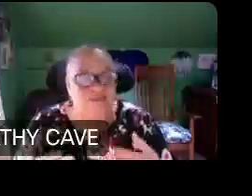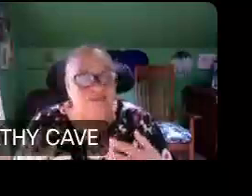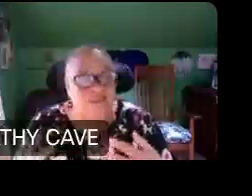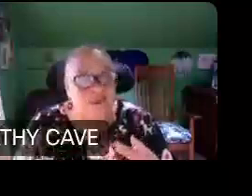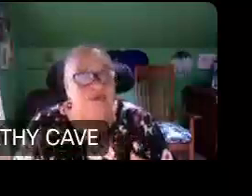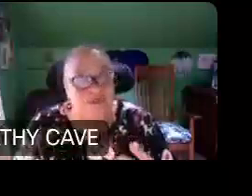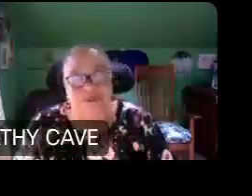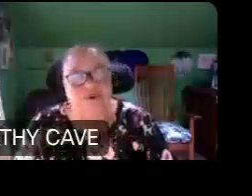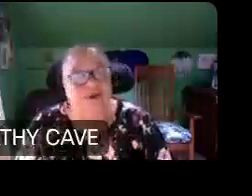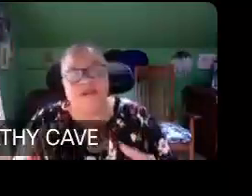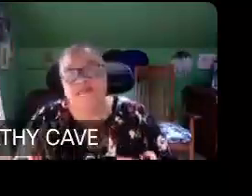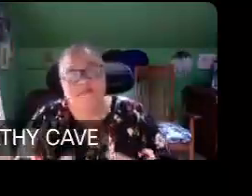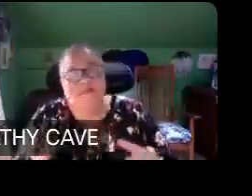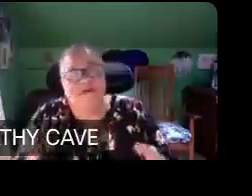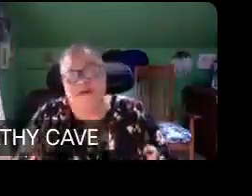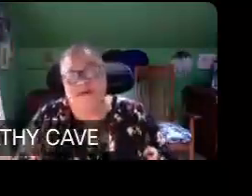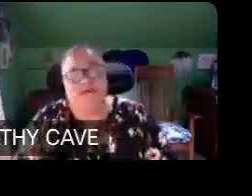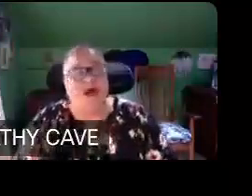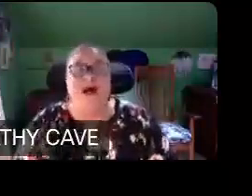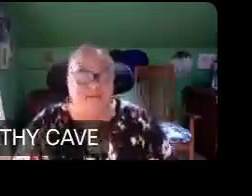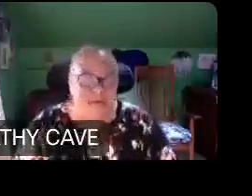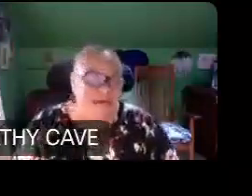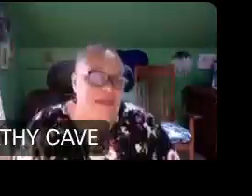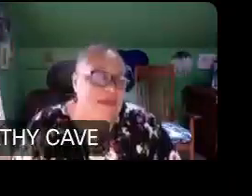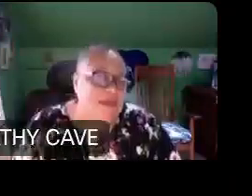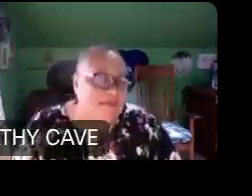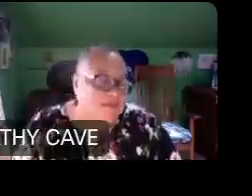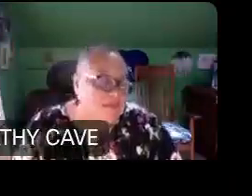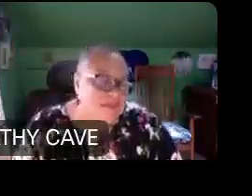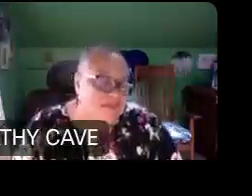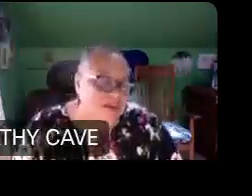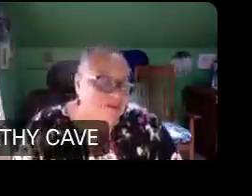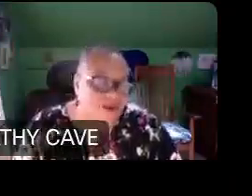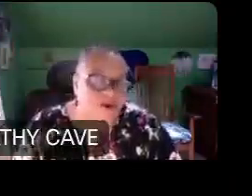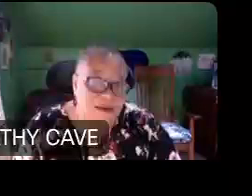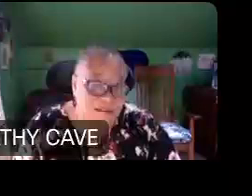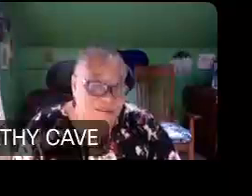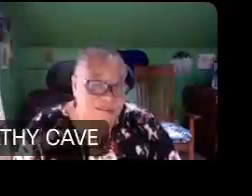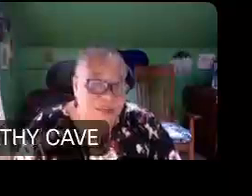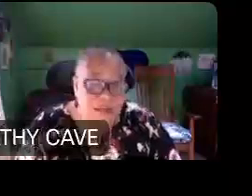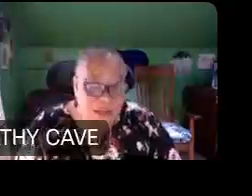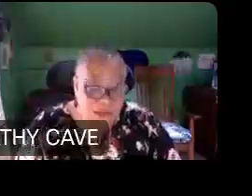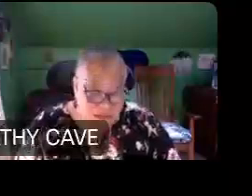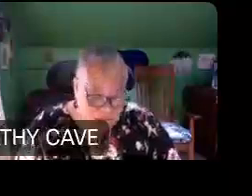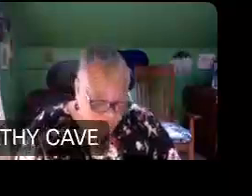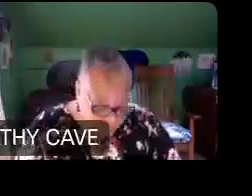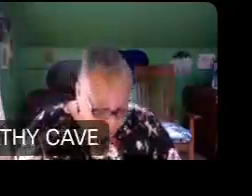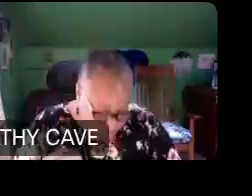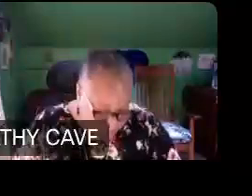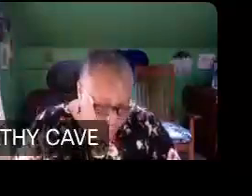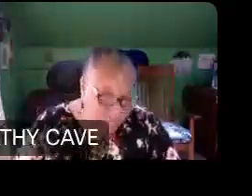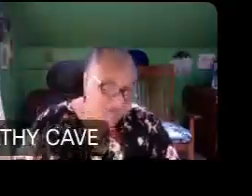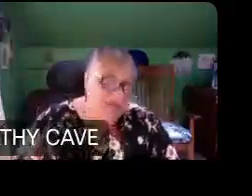have peer support, live and breathe and thrive in domestic violence programs? And